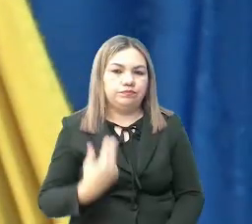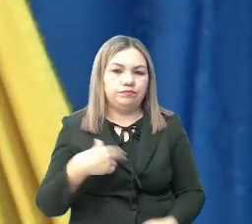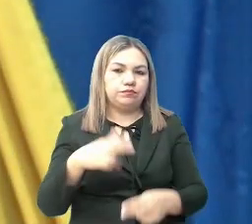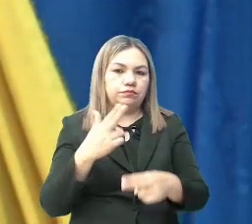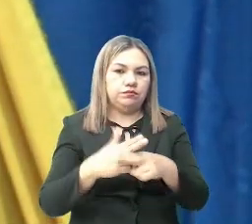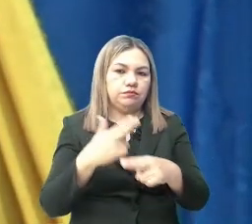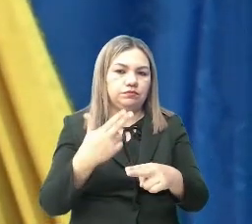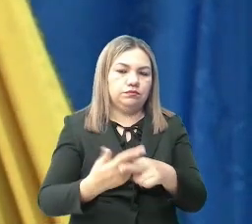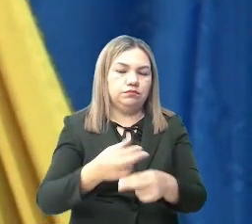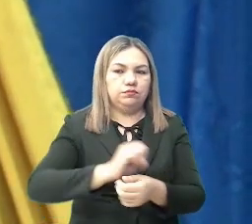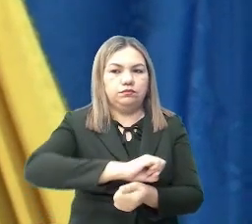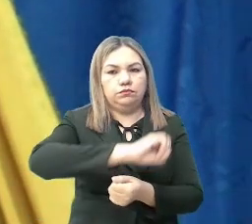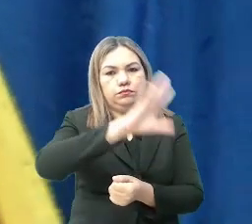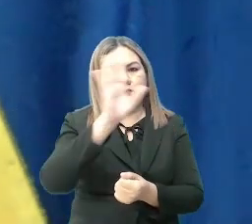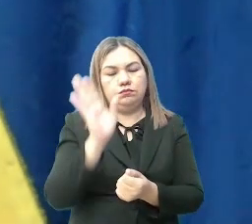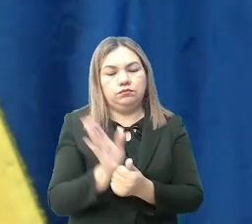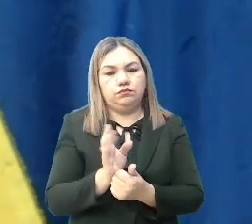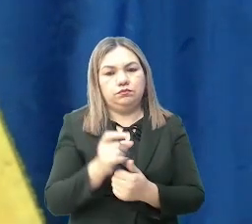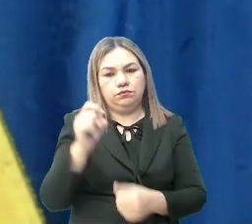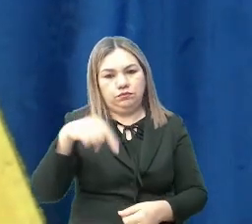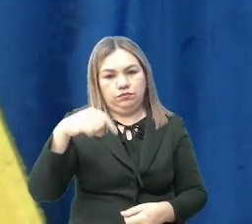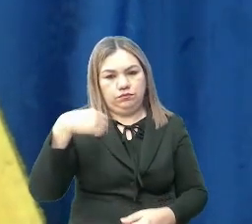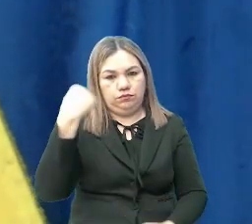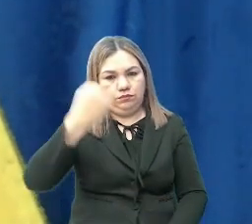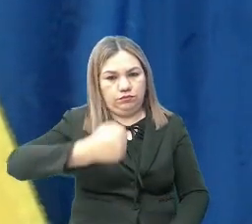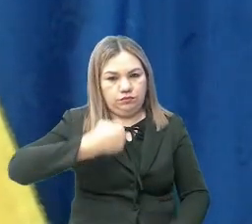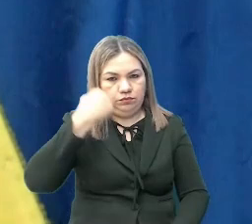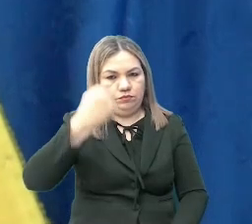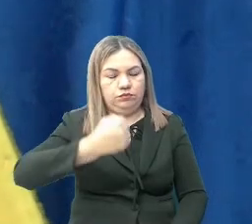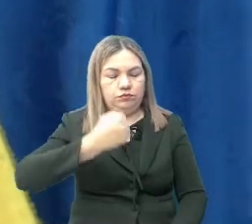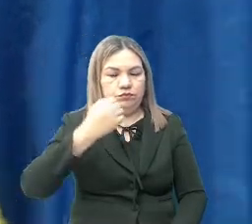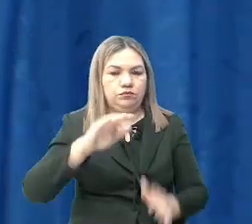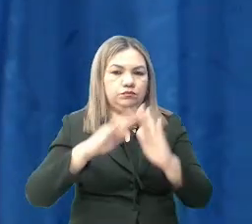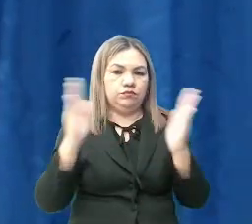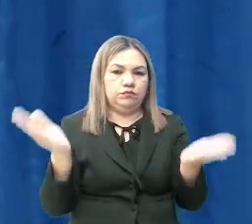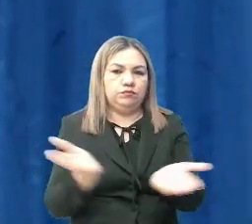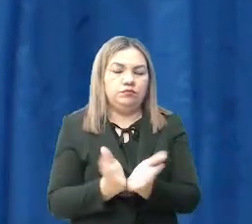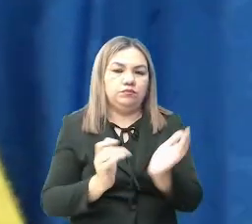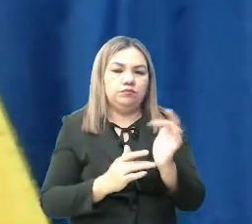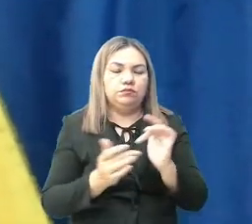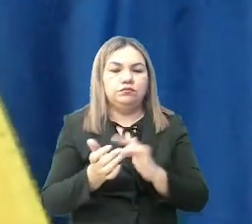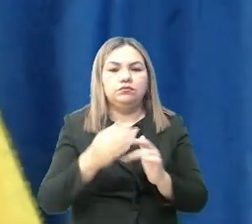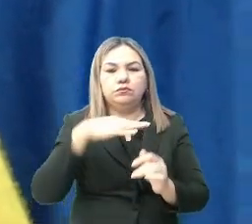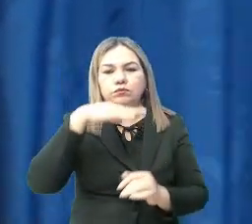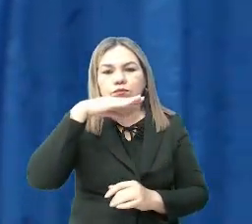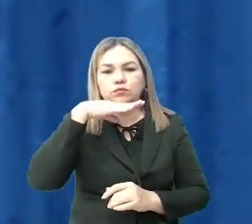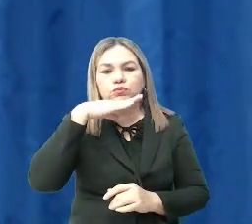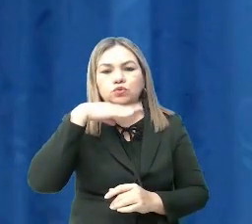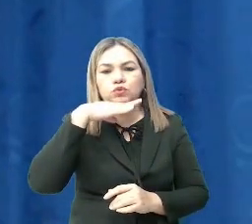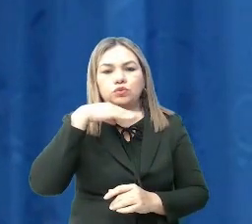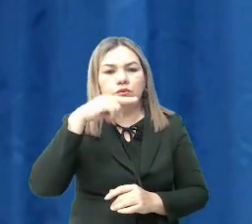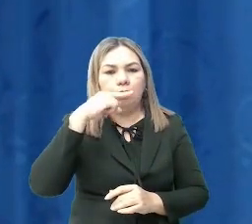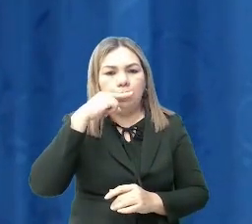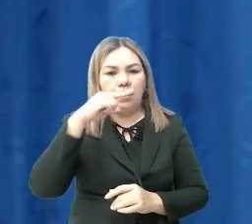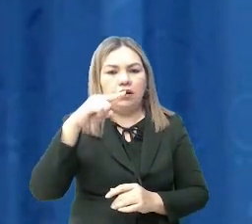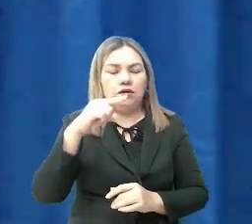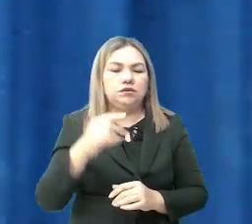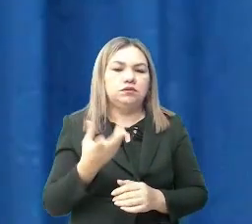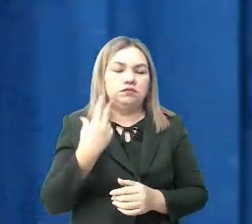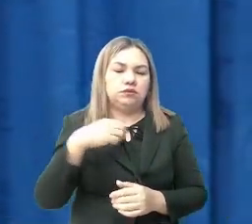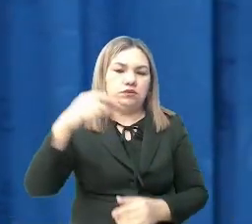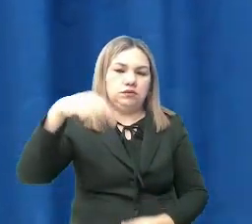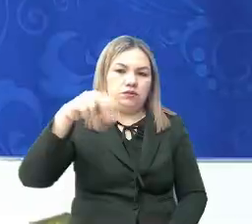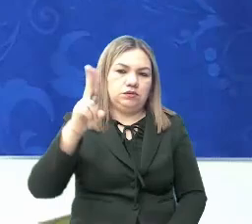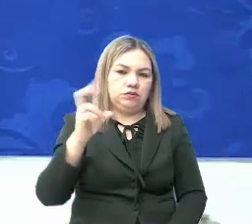To his name. And today I'm prophesying with this word that many evilness is going